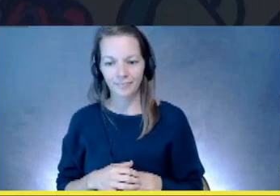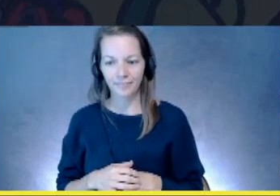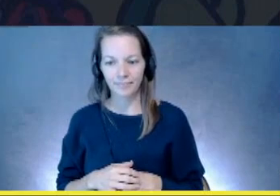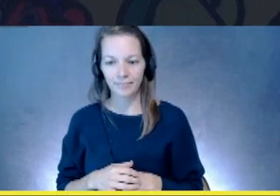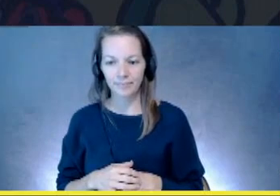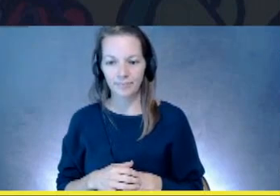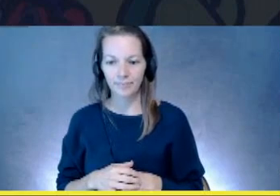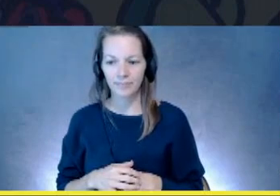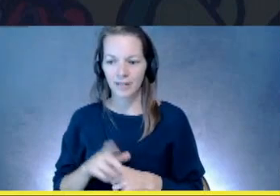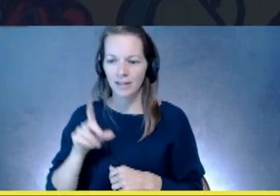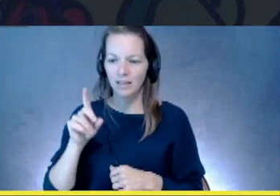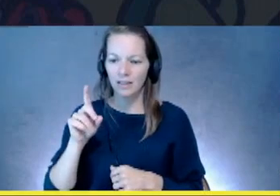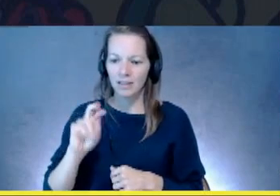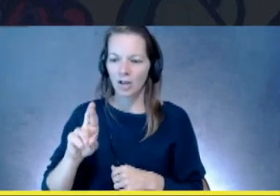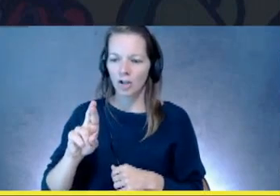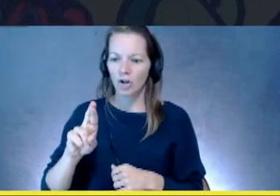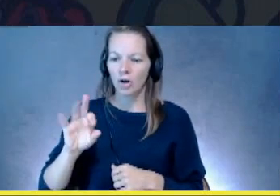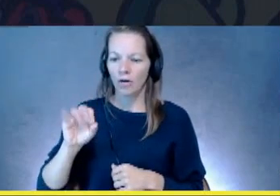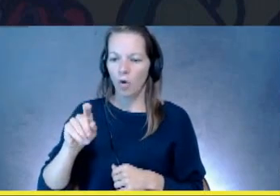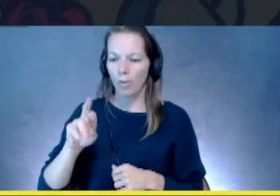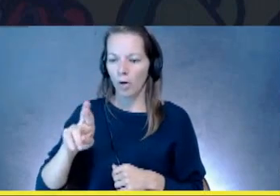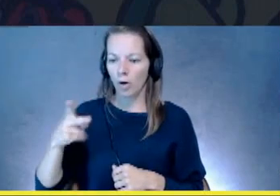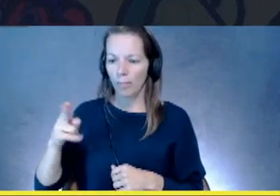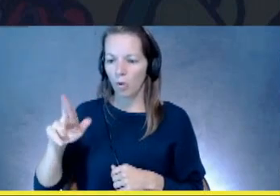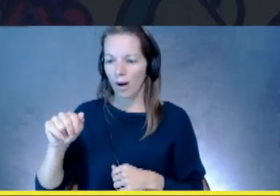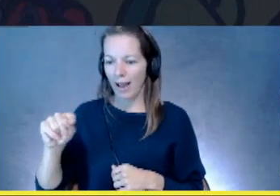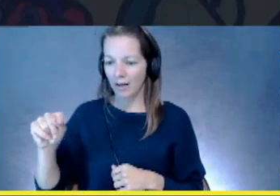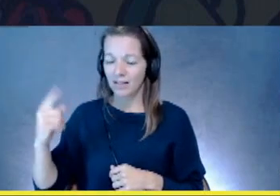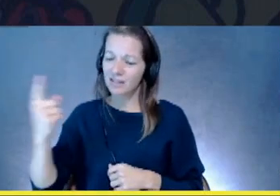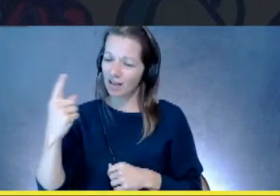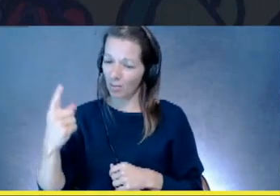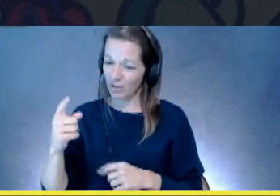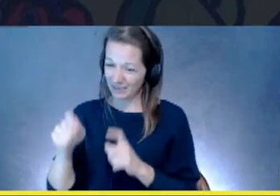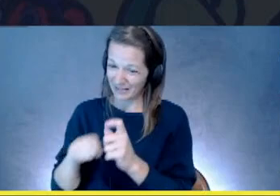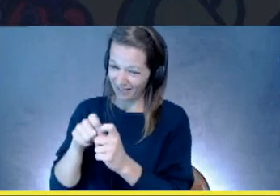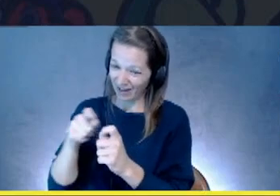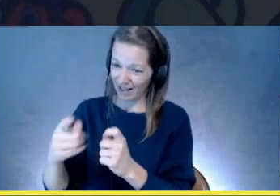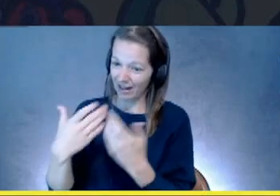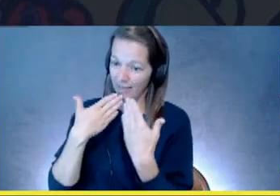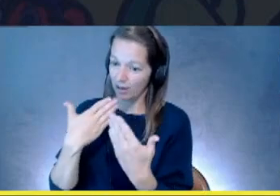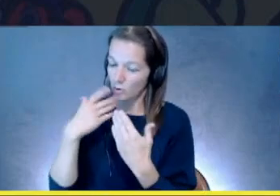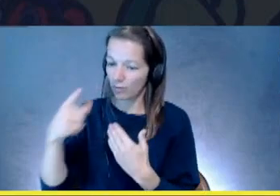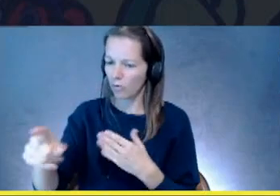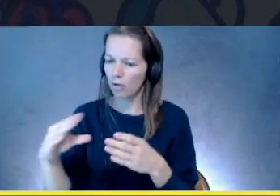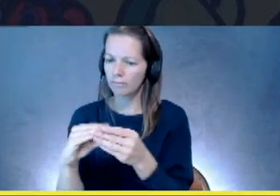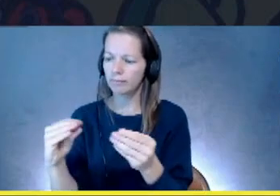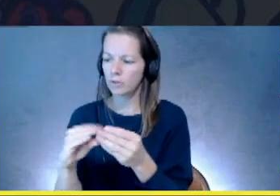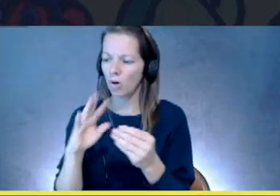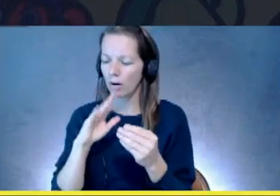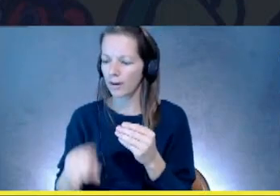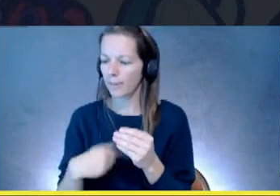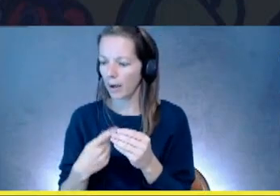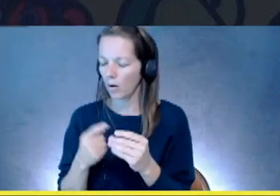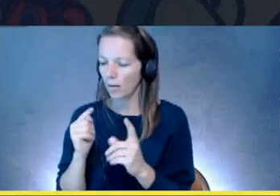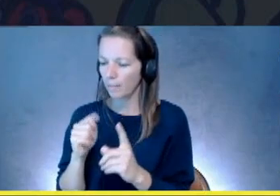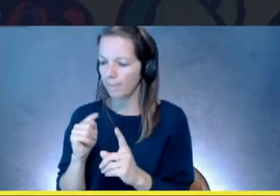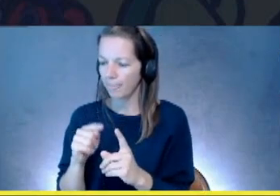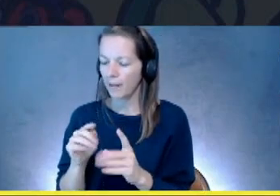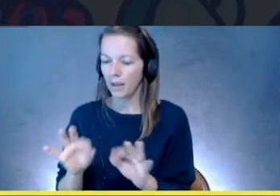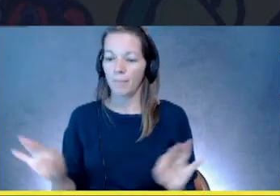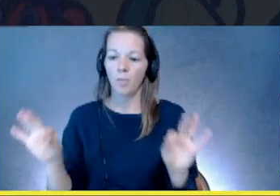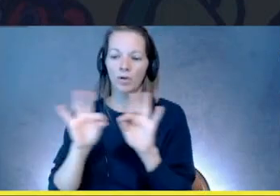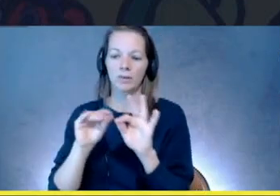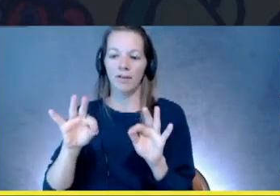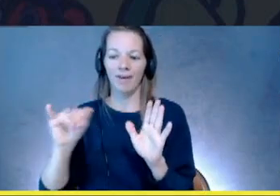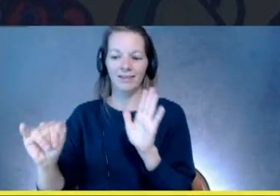Dr. Forber-Pratt, someone specifically thanked you for talking about the importance of